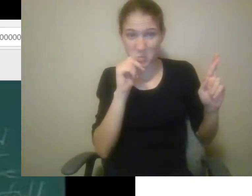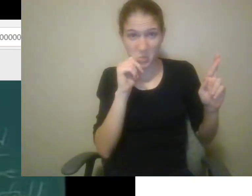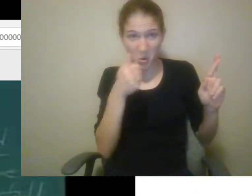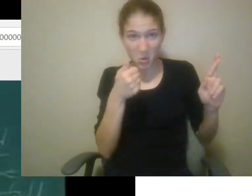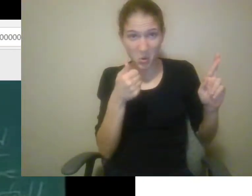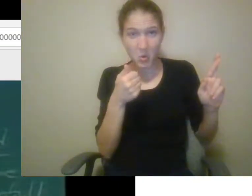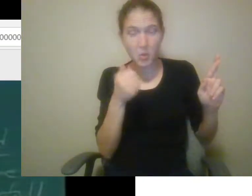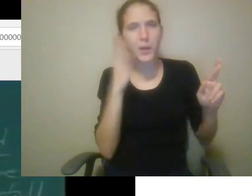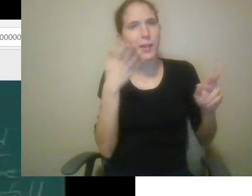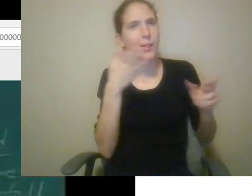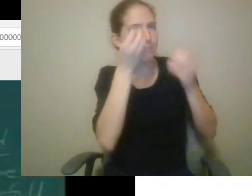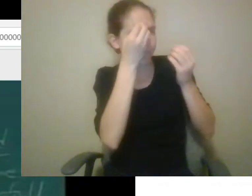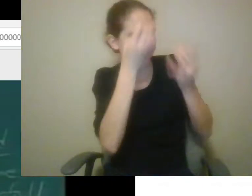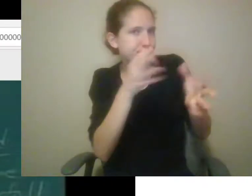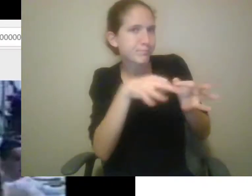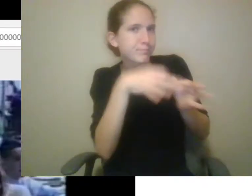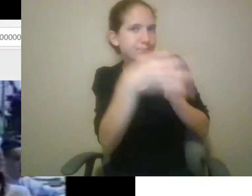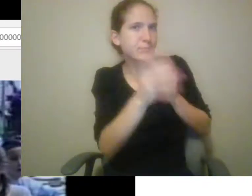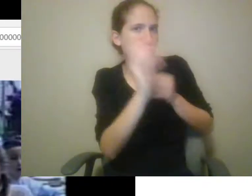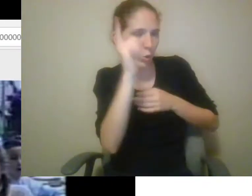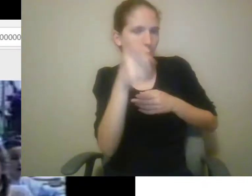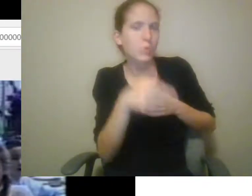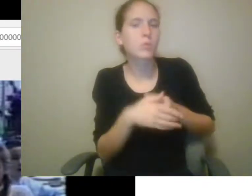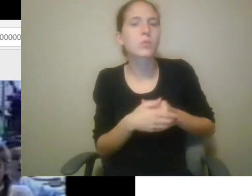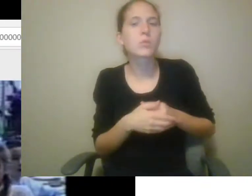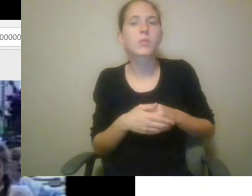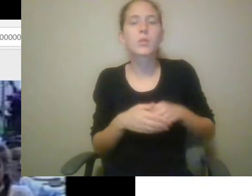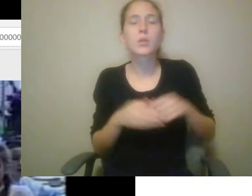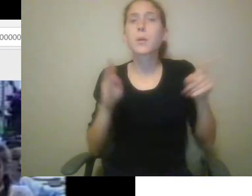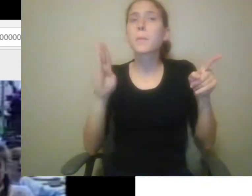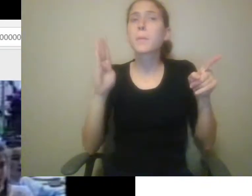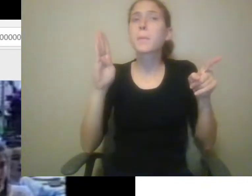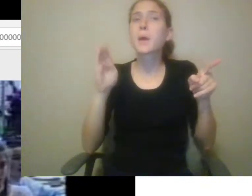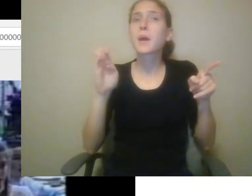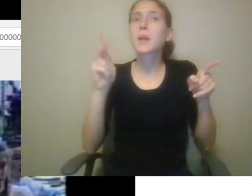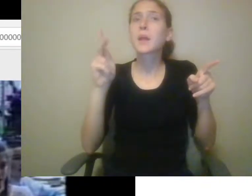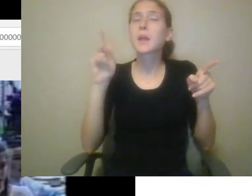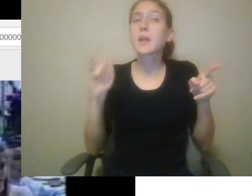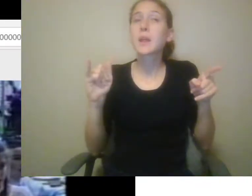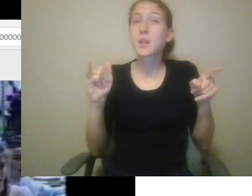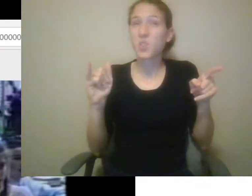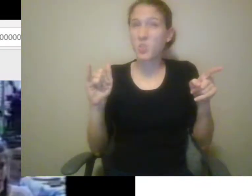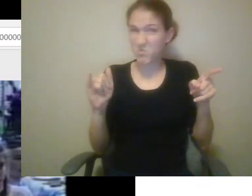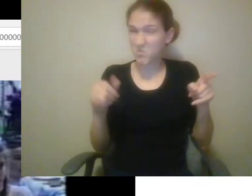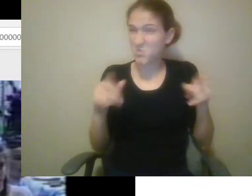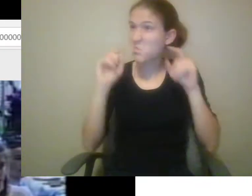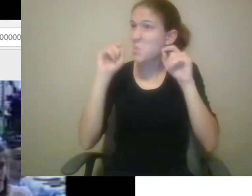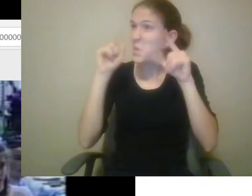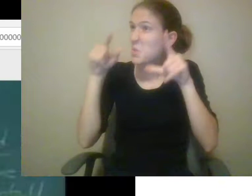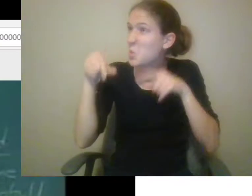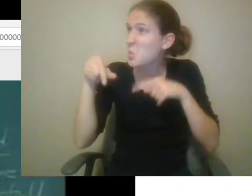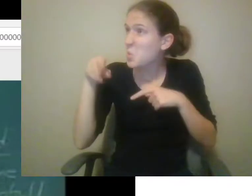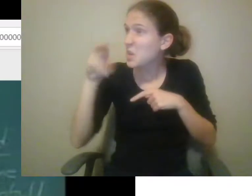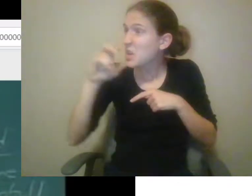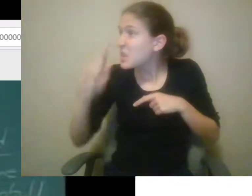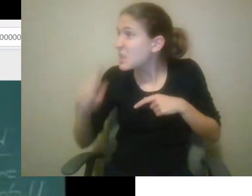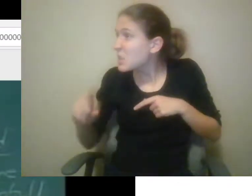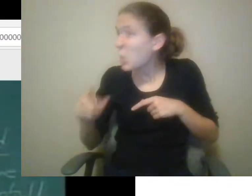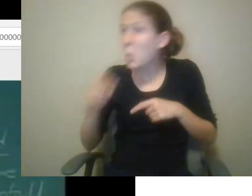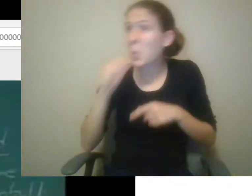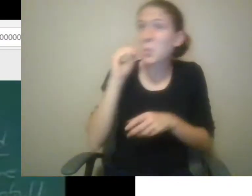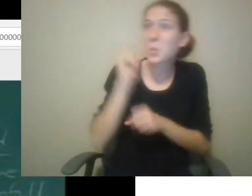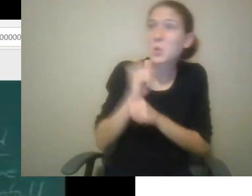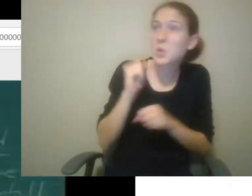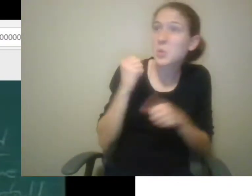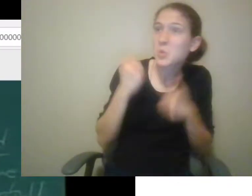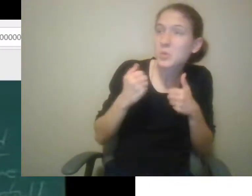Okay? Becky? So is it going to count just like it's in a wake-up quiz or homework? If it was a wake-up quiz, it would be